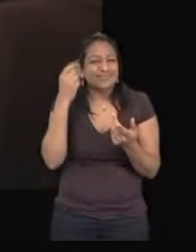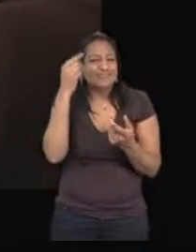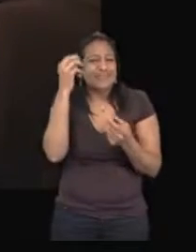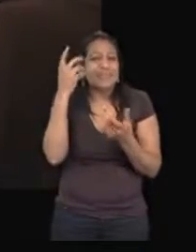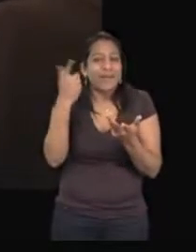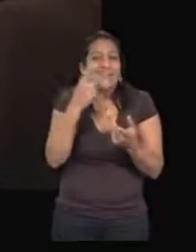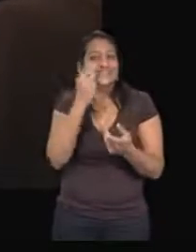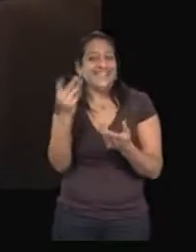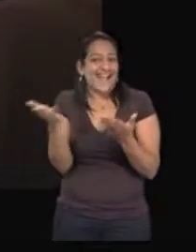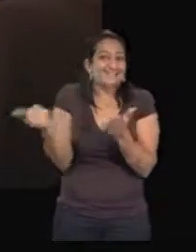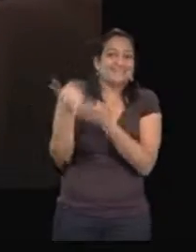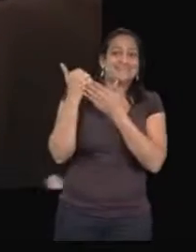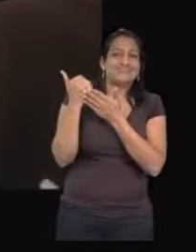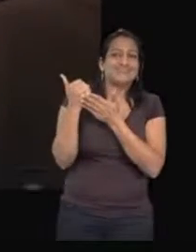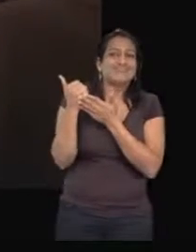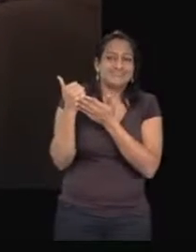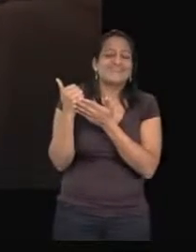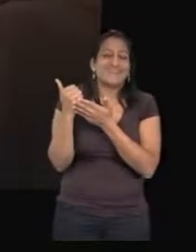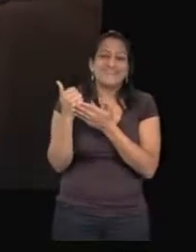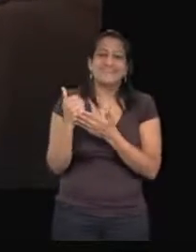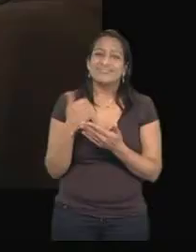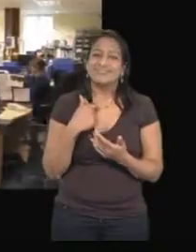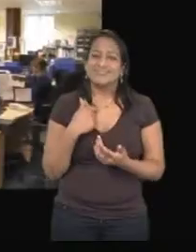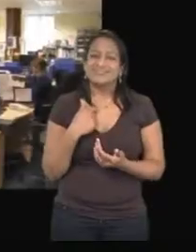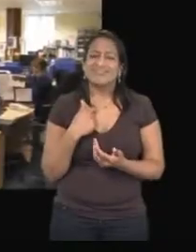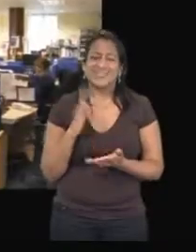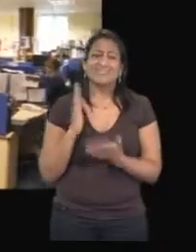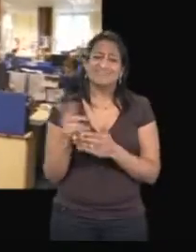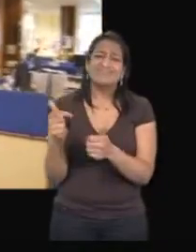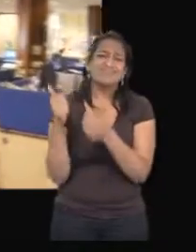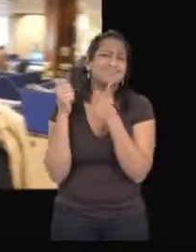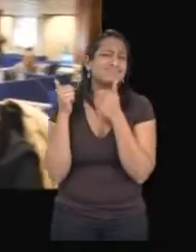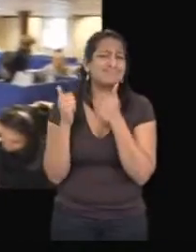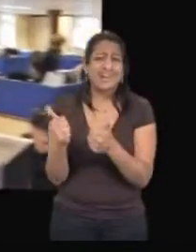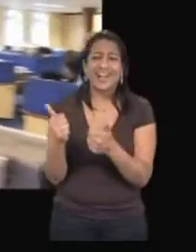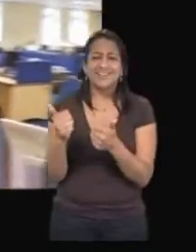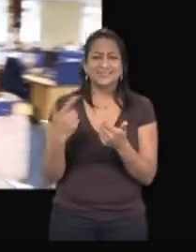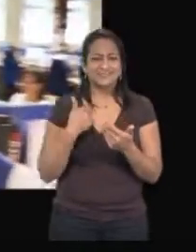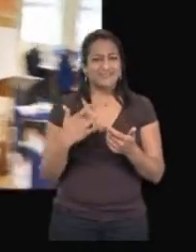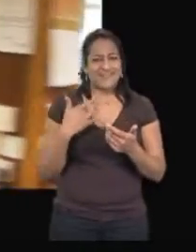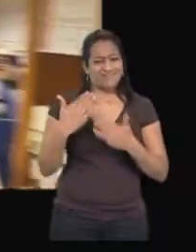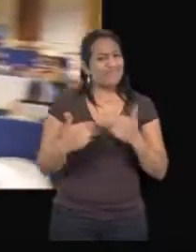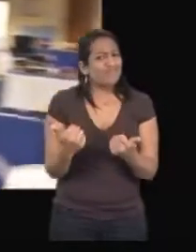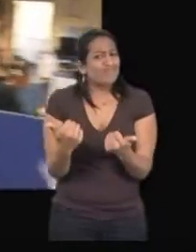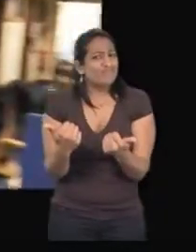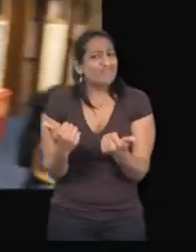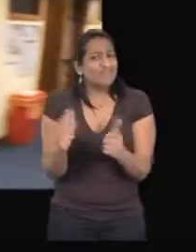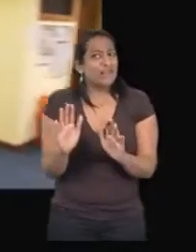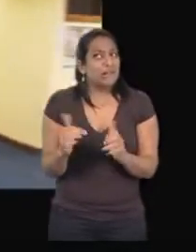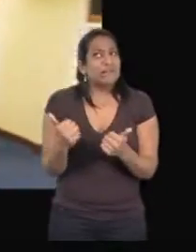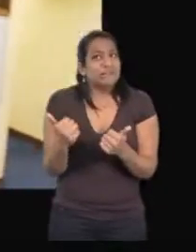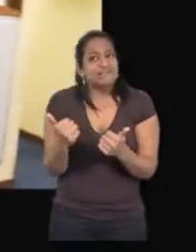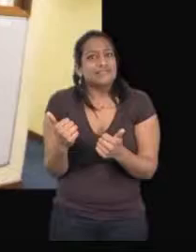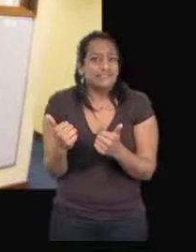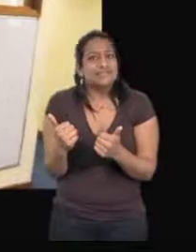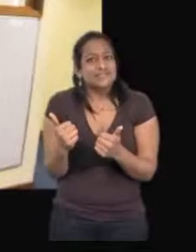little things, It's things you sort of forget what they do. But I must admit they're